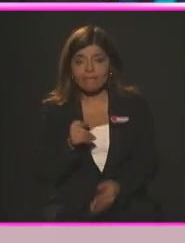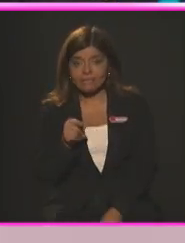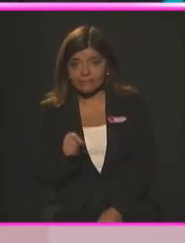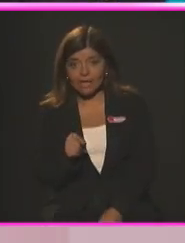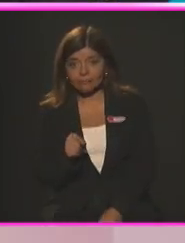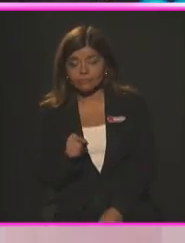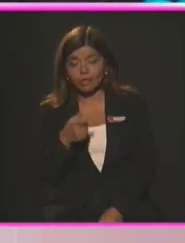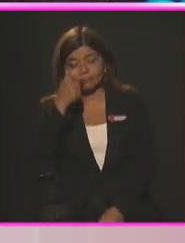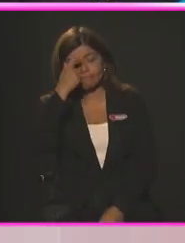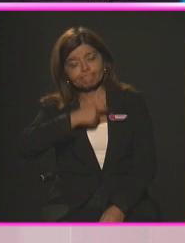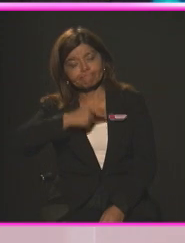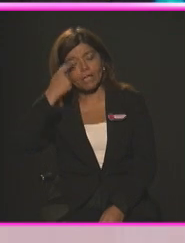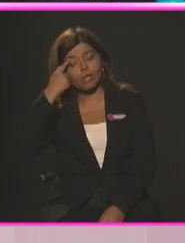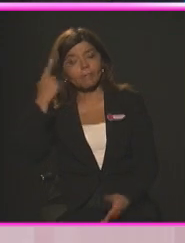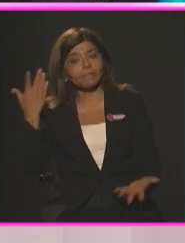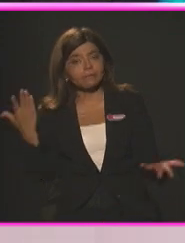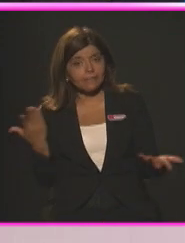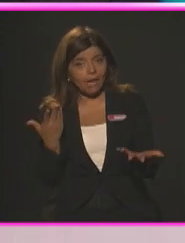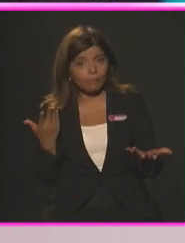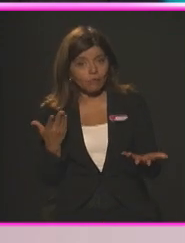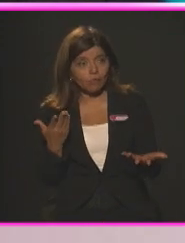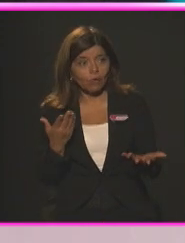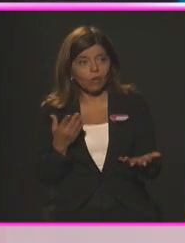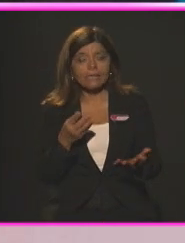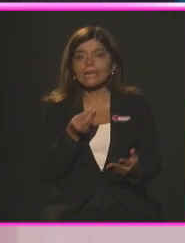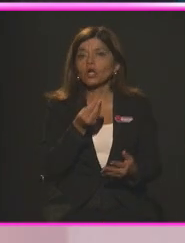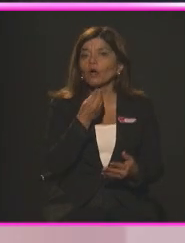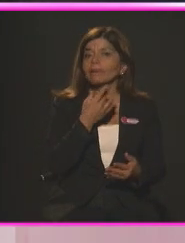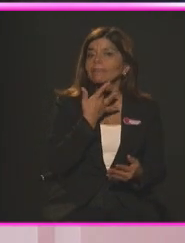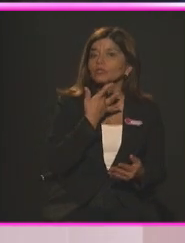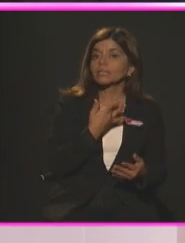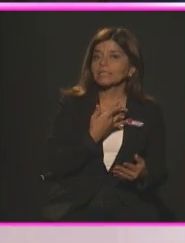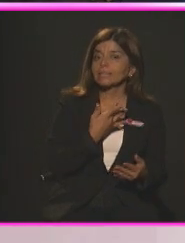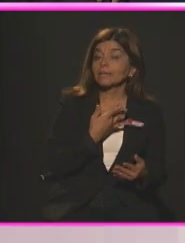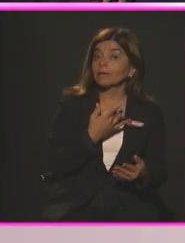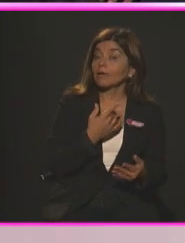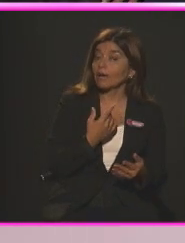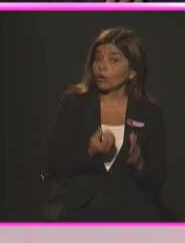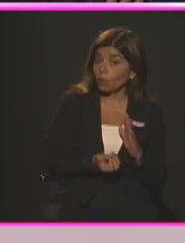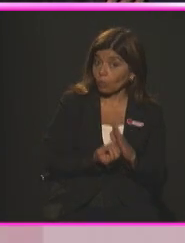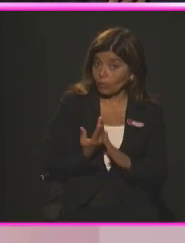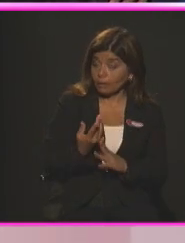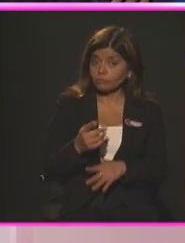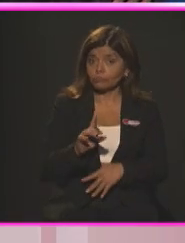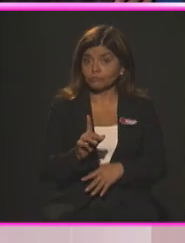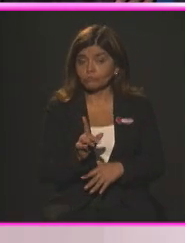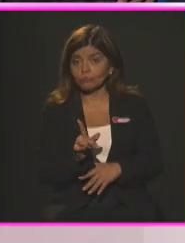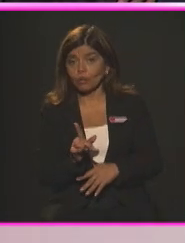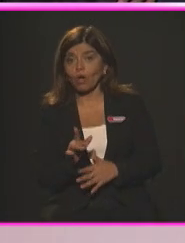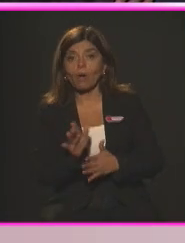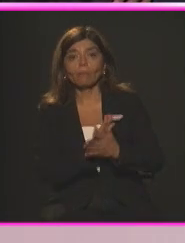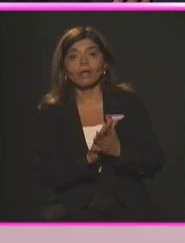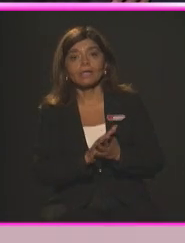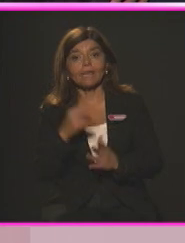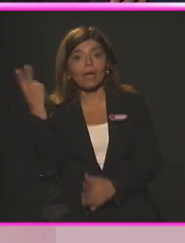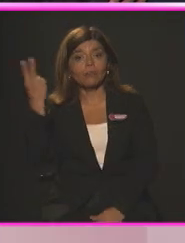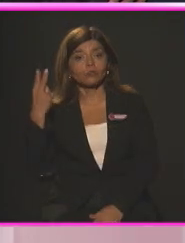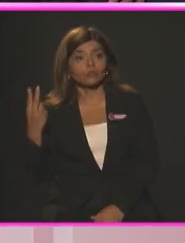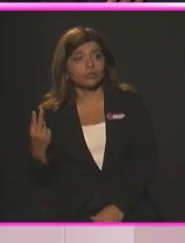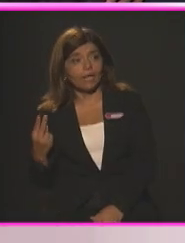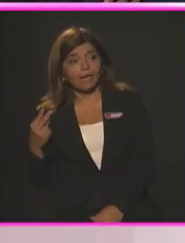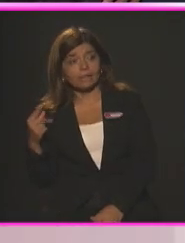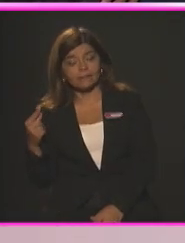we think we are what we eat. And this idea is not new. So, for example, the Italian artist Arcimboldo painted this painting